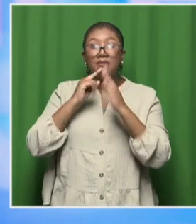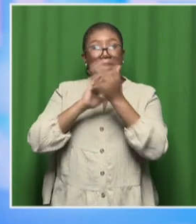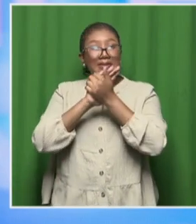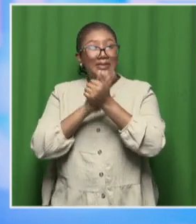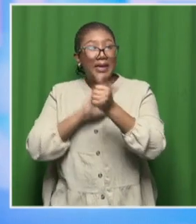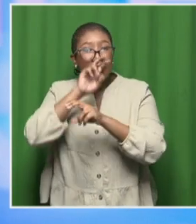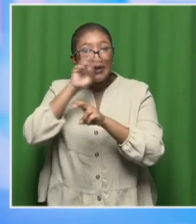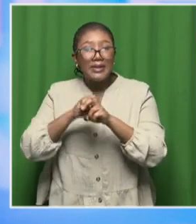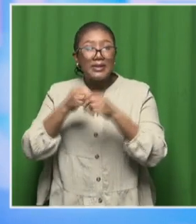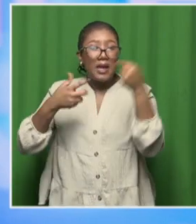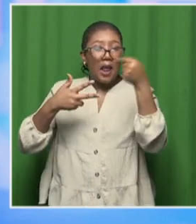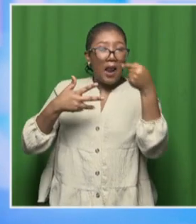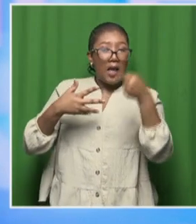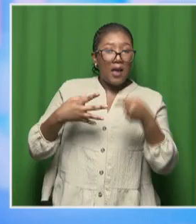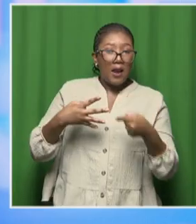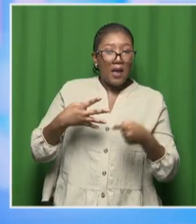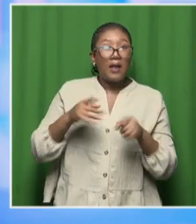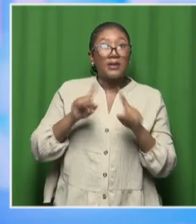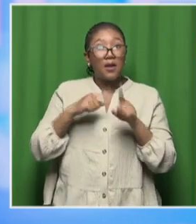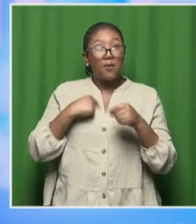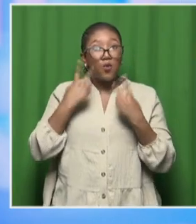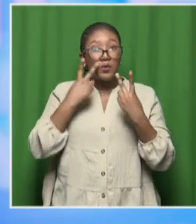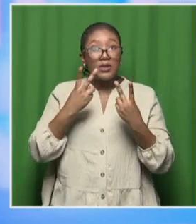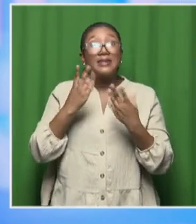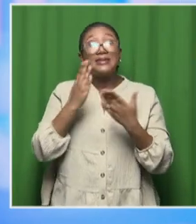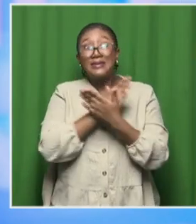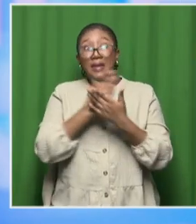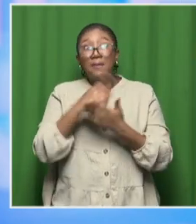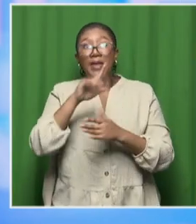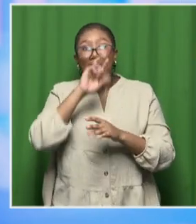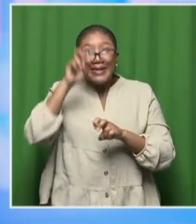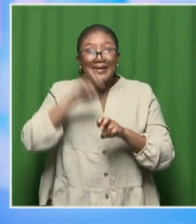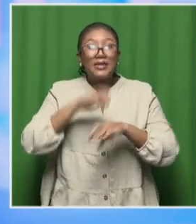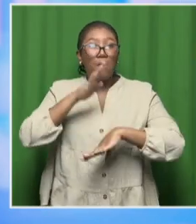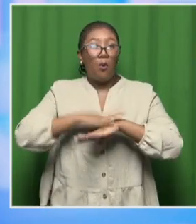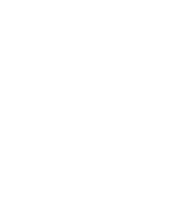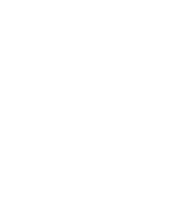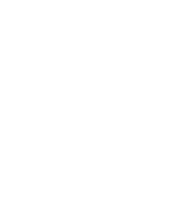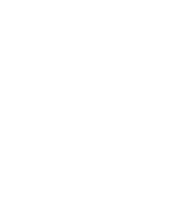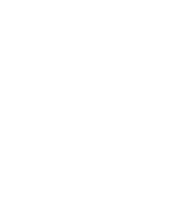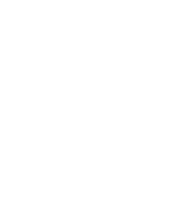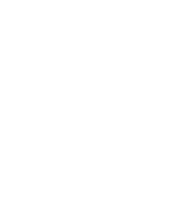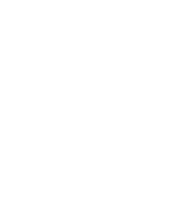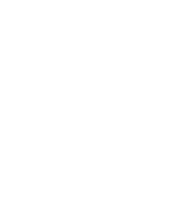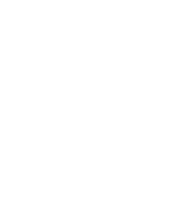skills required, and of course, why it's becoming one of the most sought-after professions in the digital age.